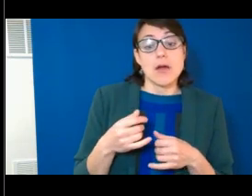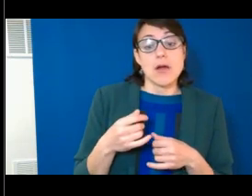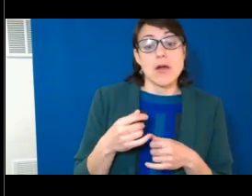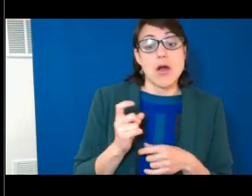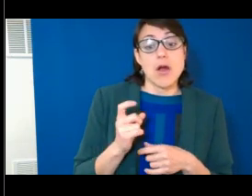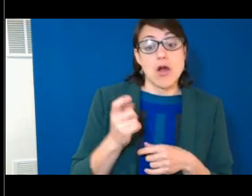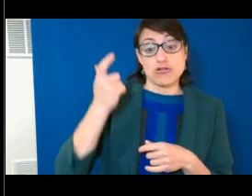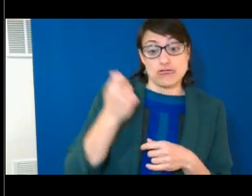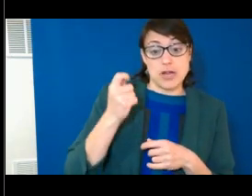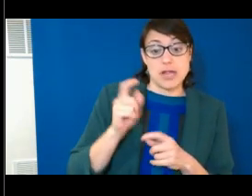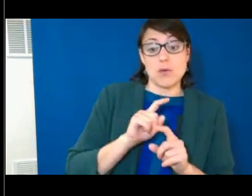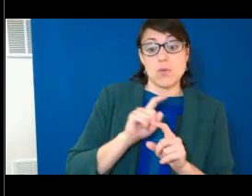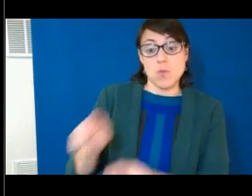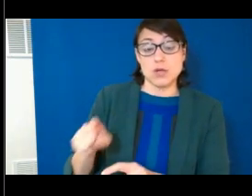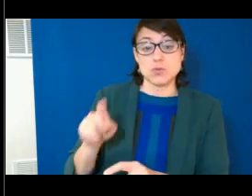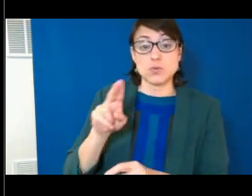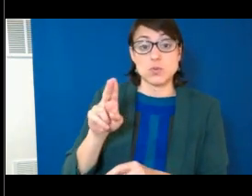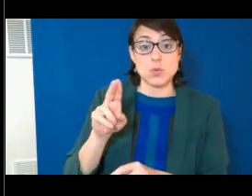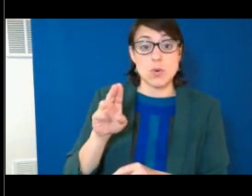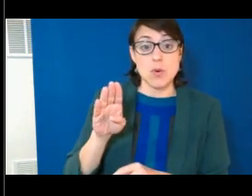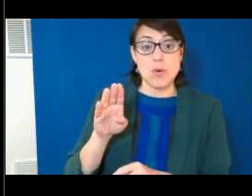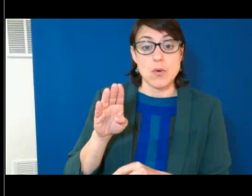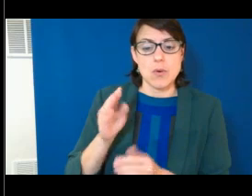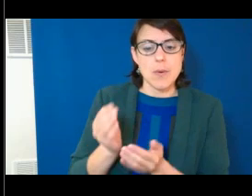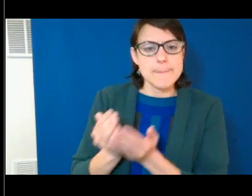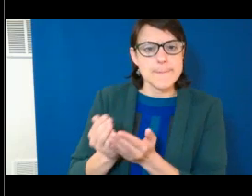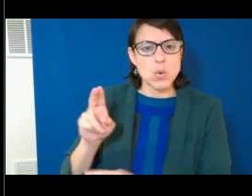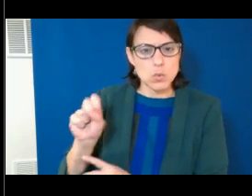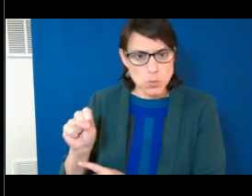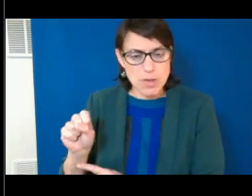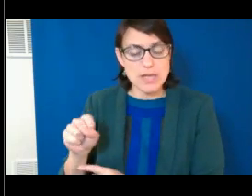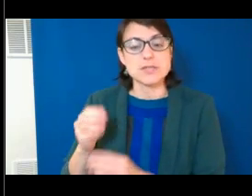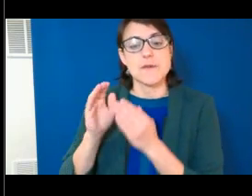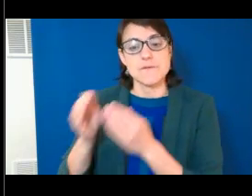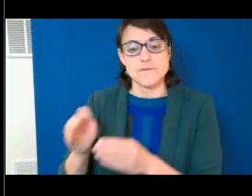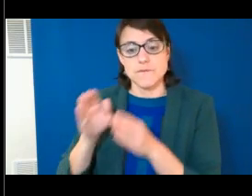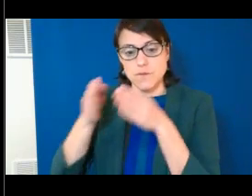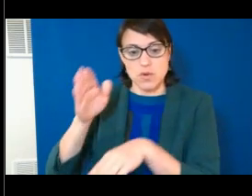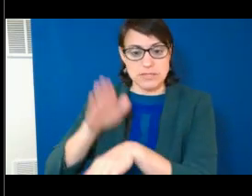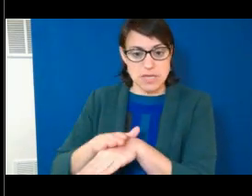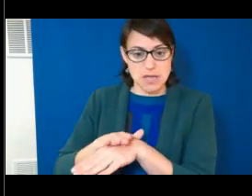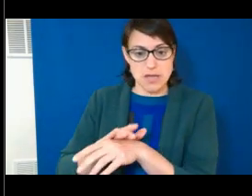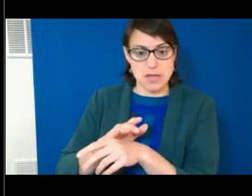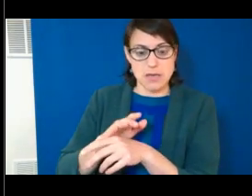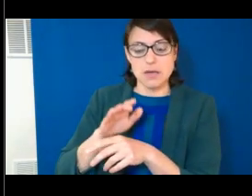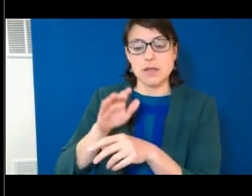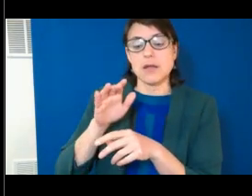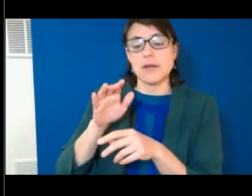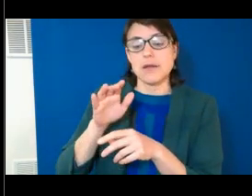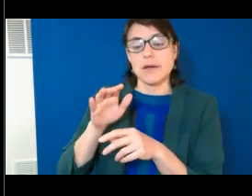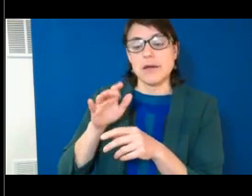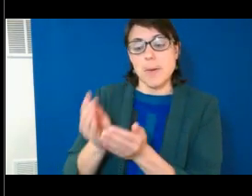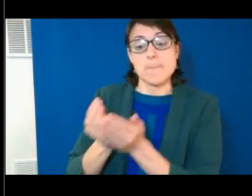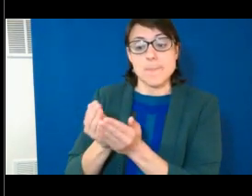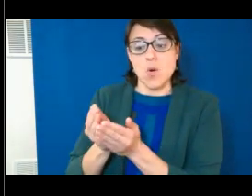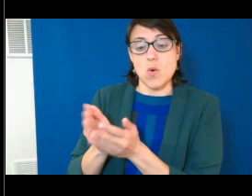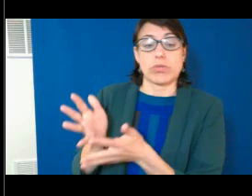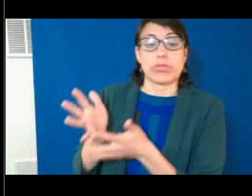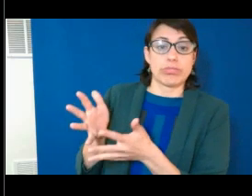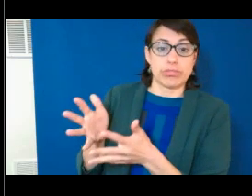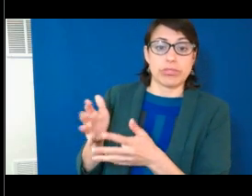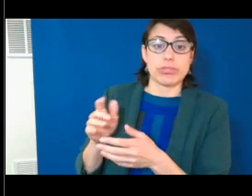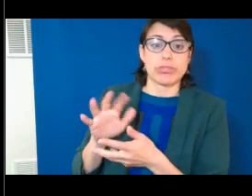for sub-awards focused on abandoned and derelict vessels. And likewise, we have a competition or an award to the Virginia